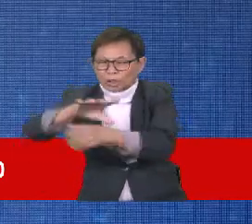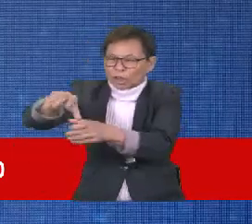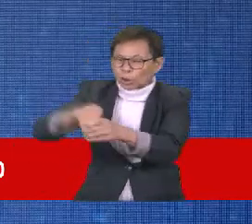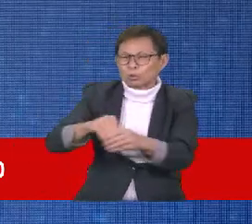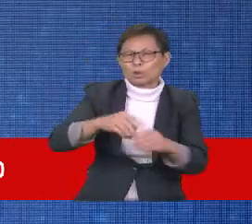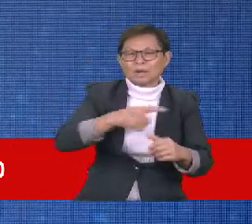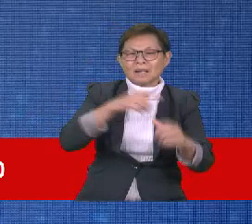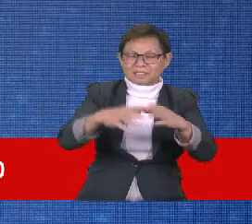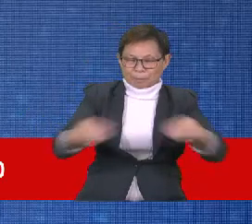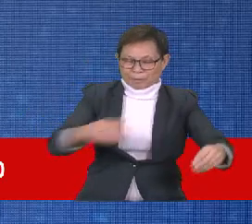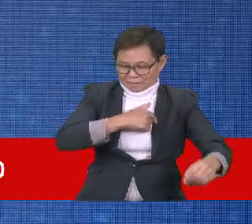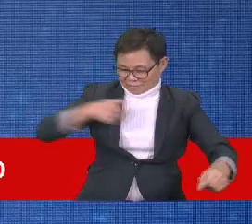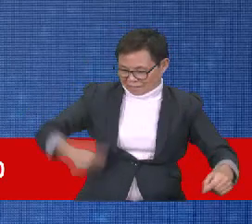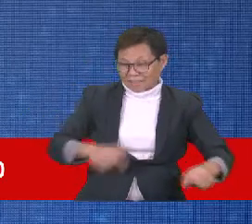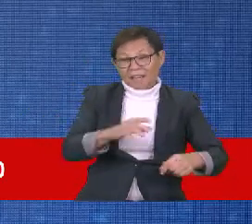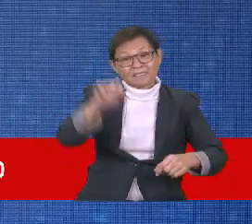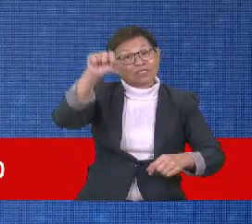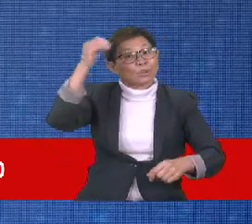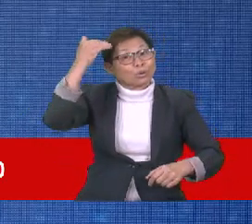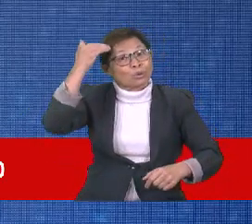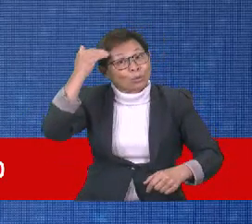Japan, China, South Korea,